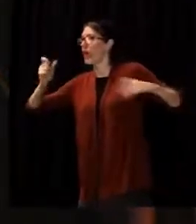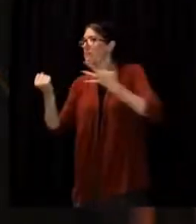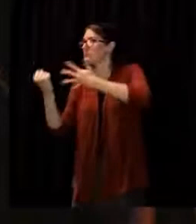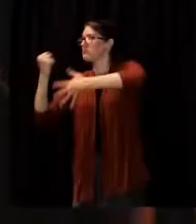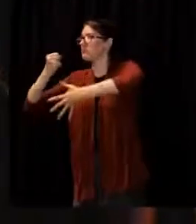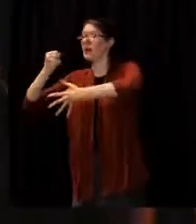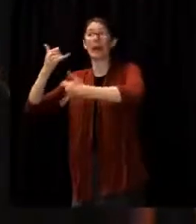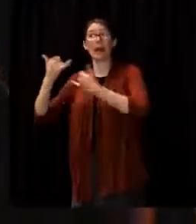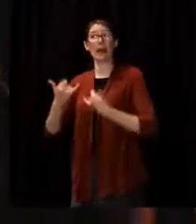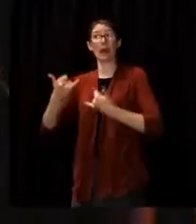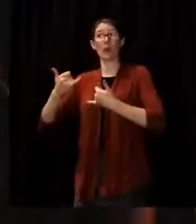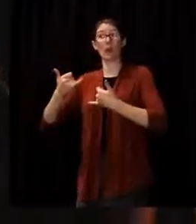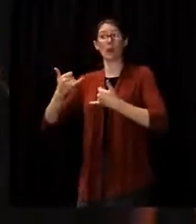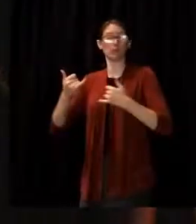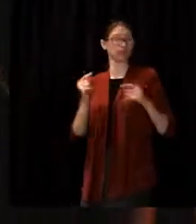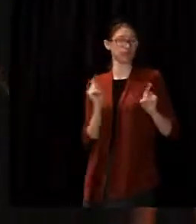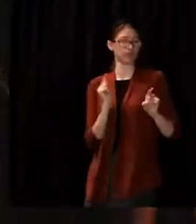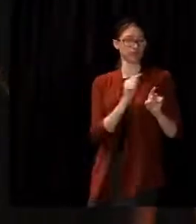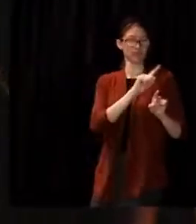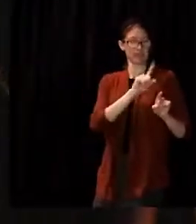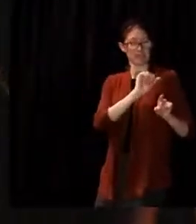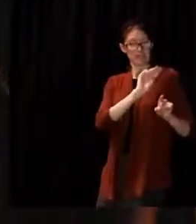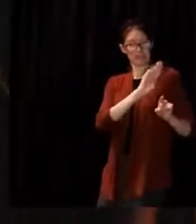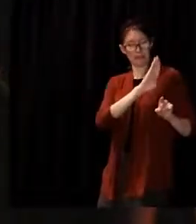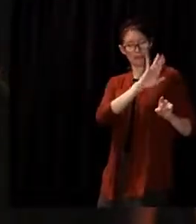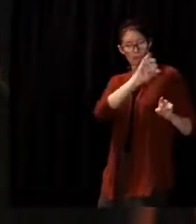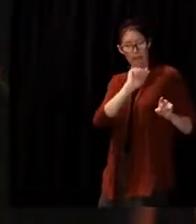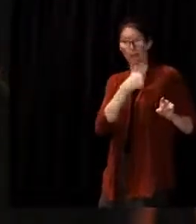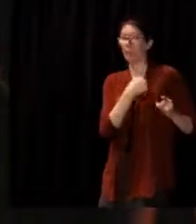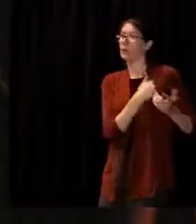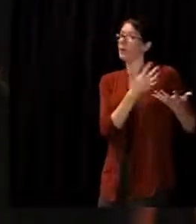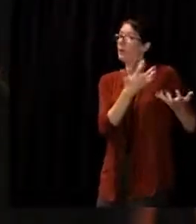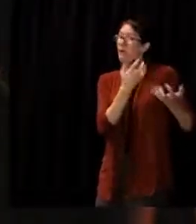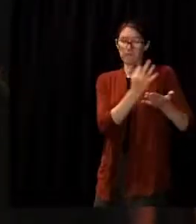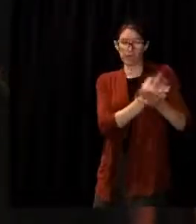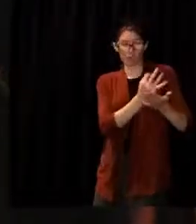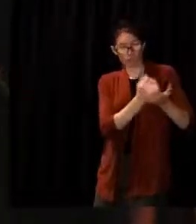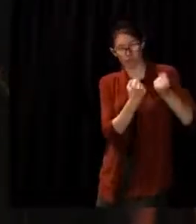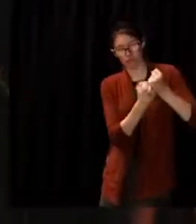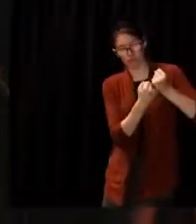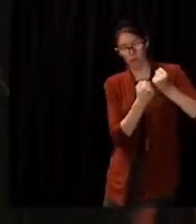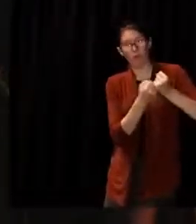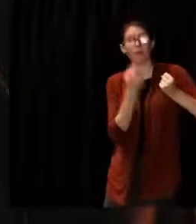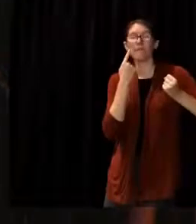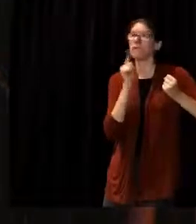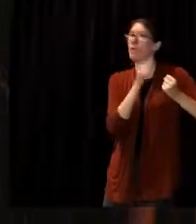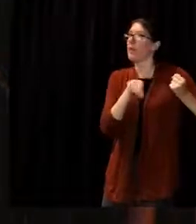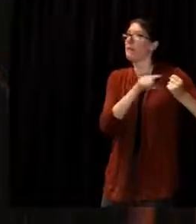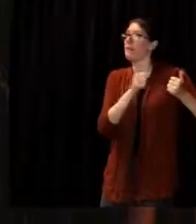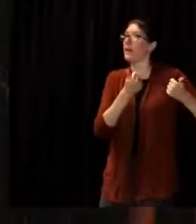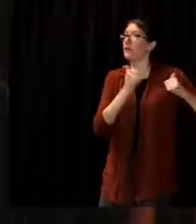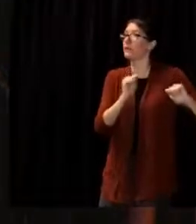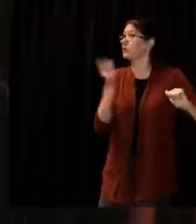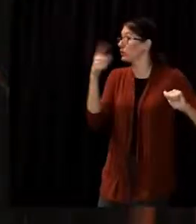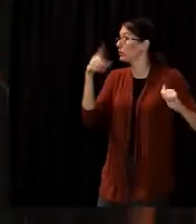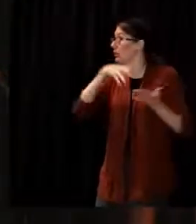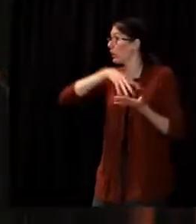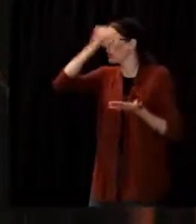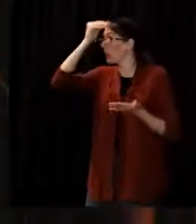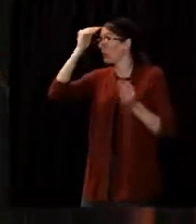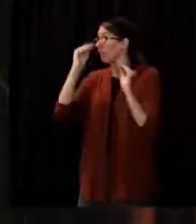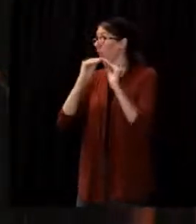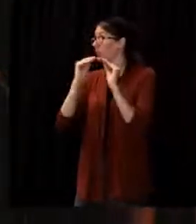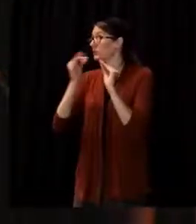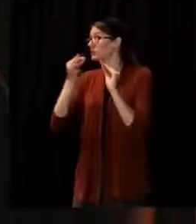we're ready to get things moving and going in that direction to bring some financial aid and support to help an effort in Zambia that you're going to hear more about in the